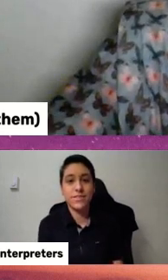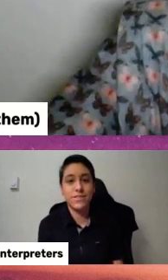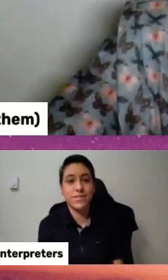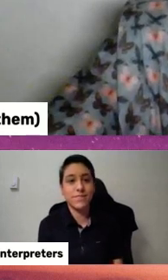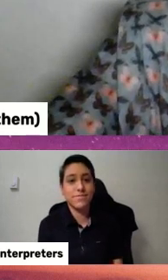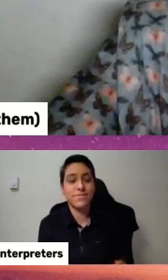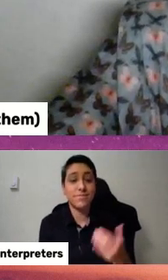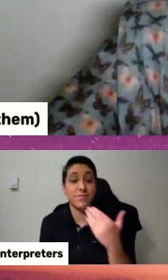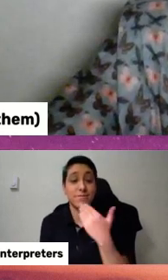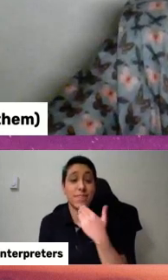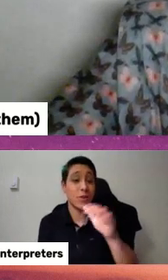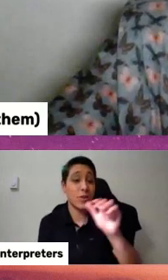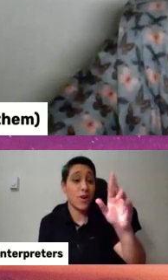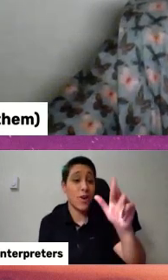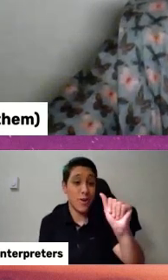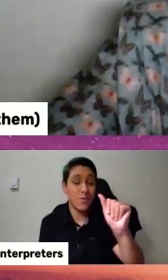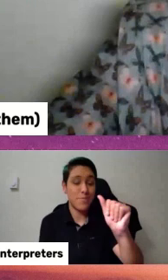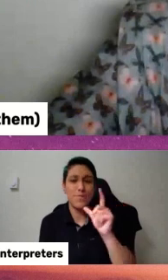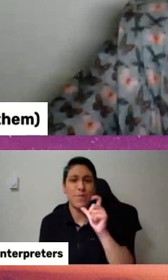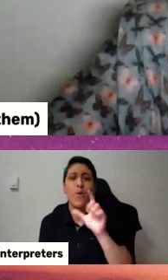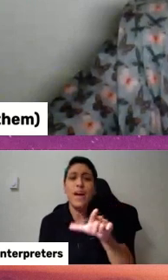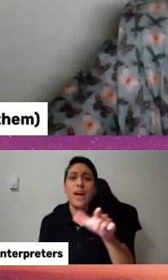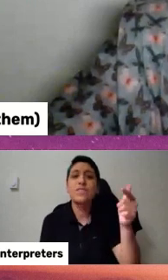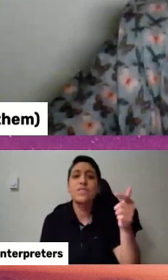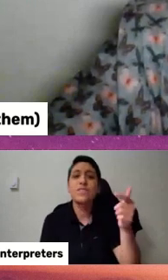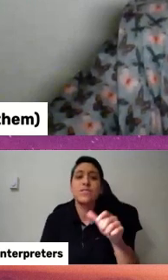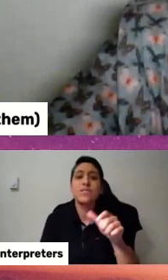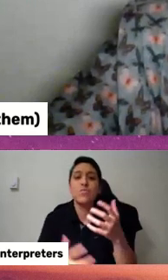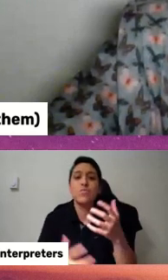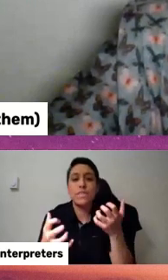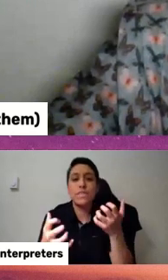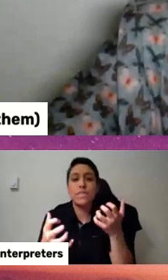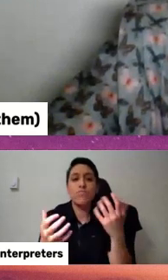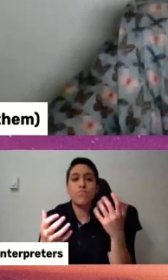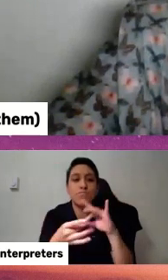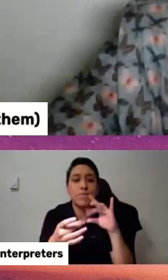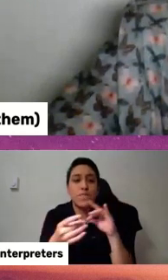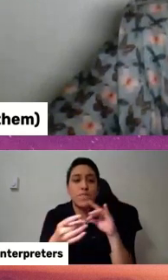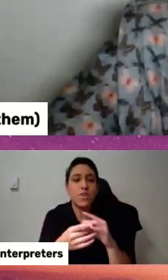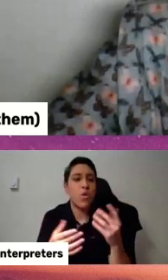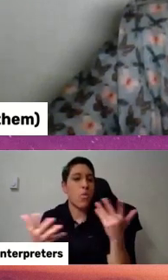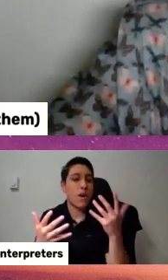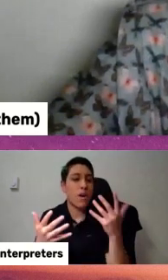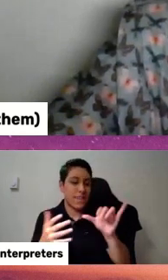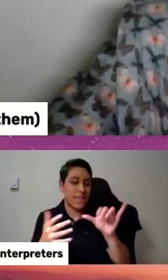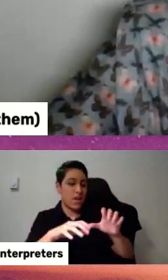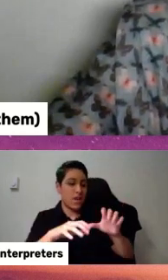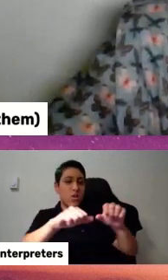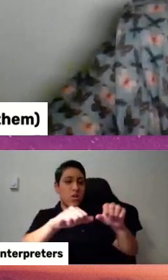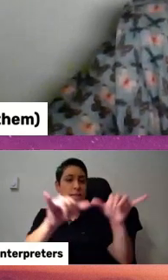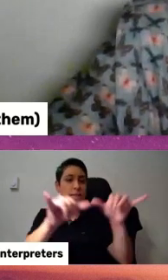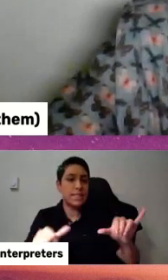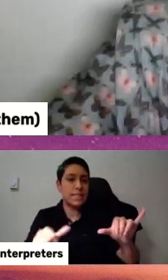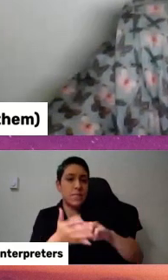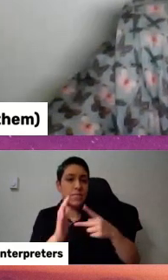Thank you, Ara. Who else would like to chime in here? What does colonialism mean to you, and how do you see it as impacting your